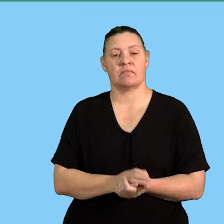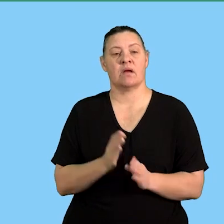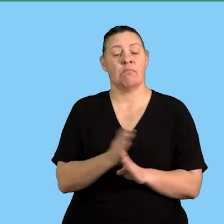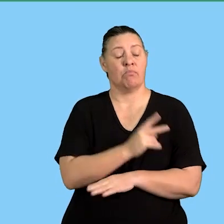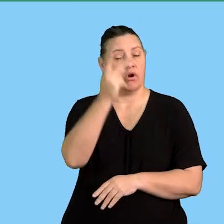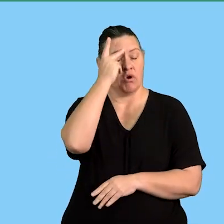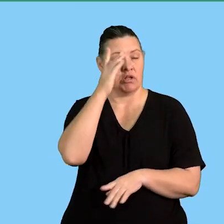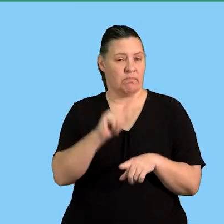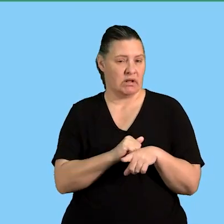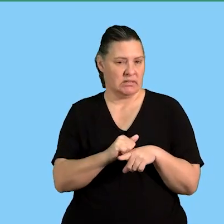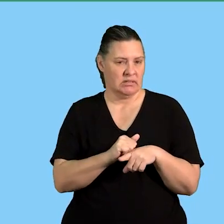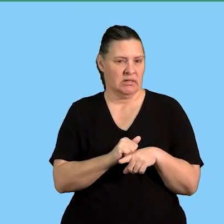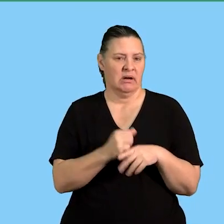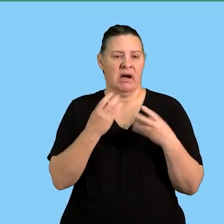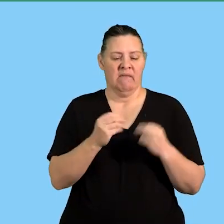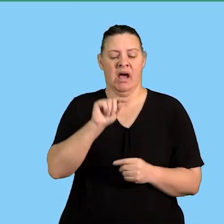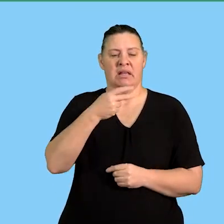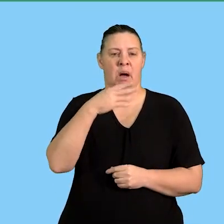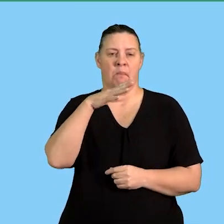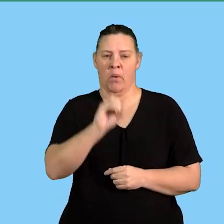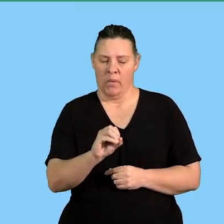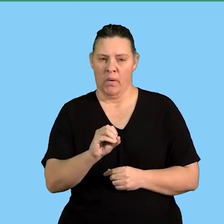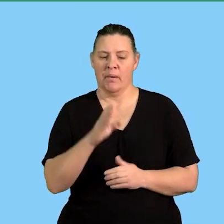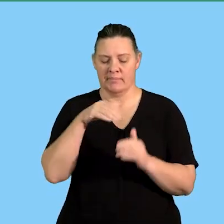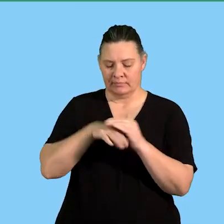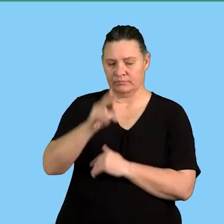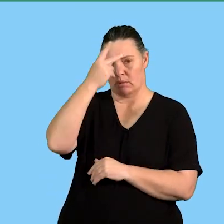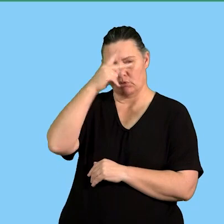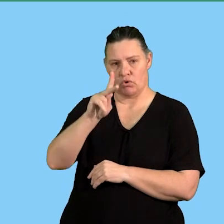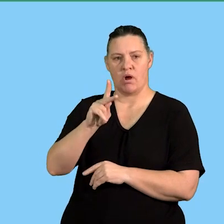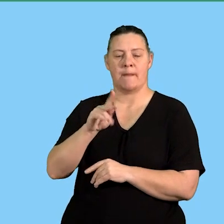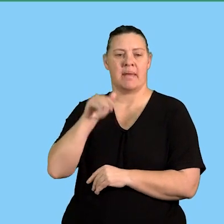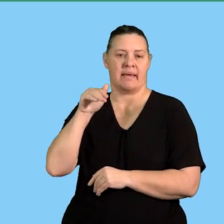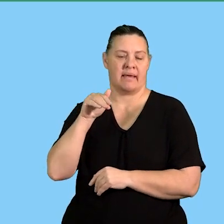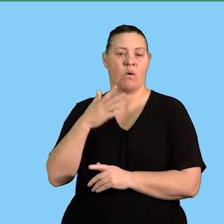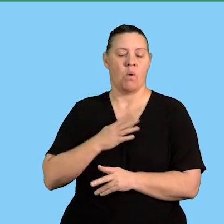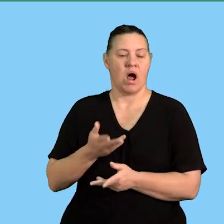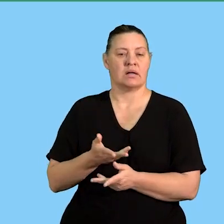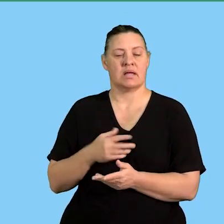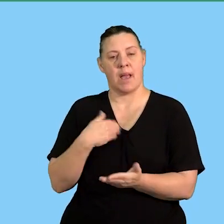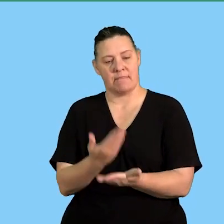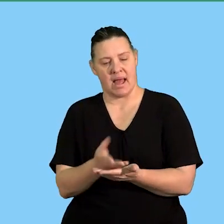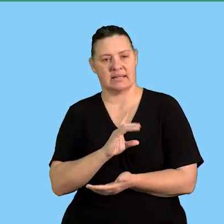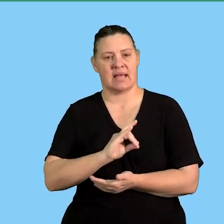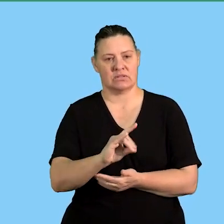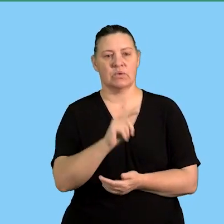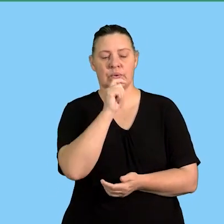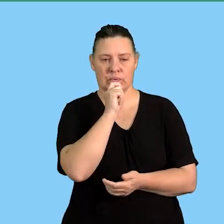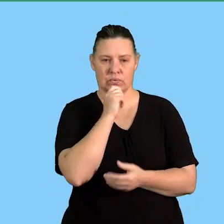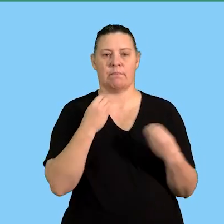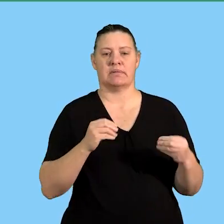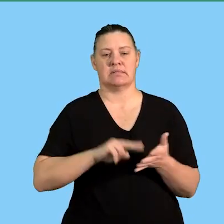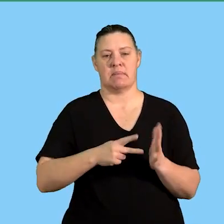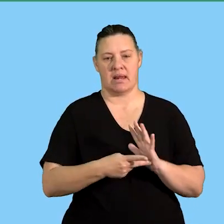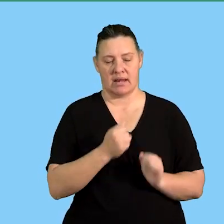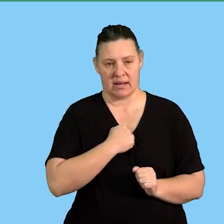pre-knowledge practice, we have Thabo, who went to Pretoria Bank to apply to get cash using his business